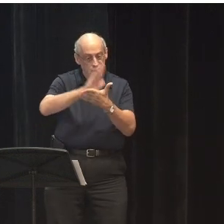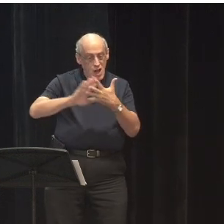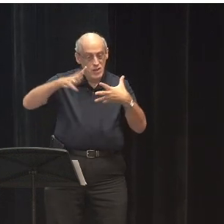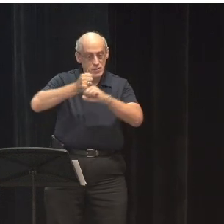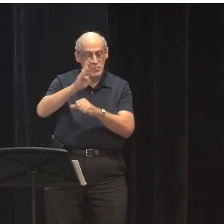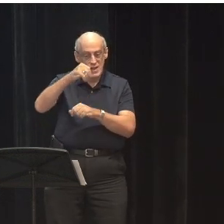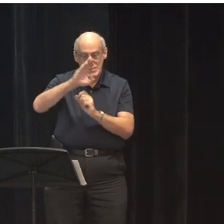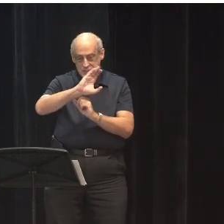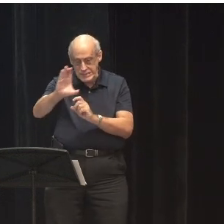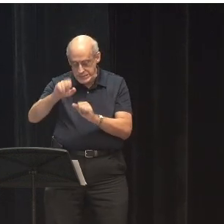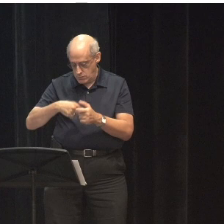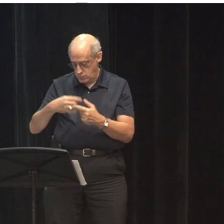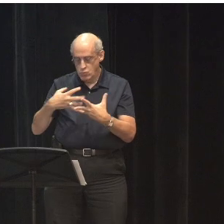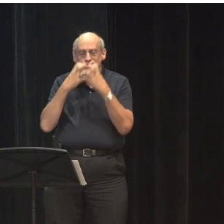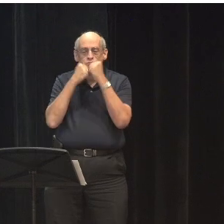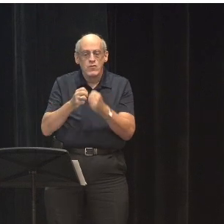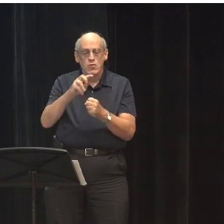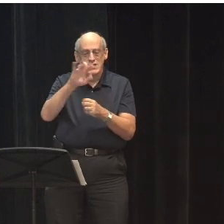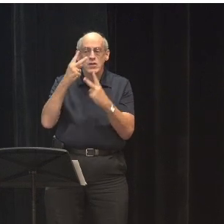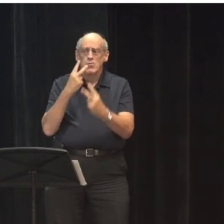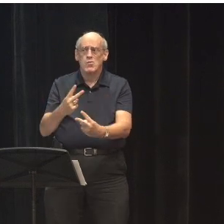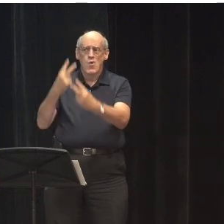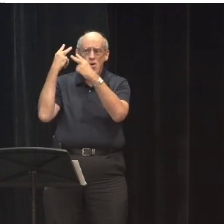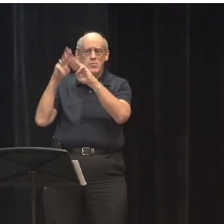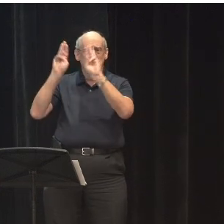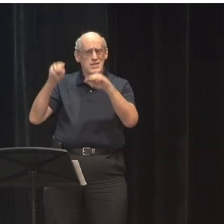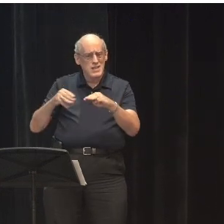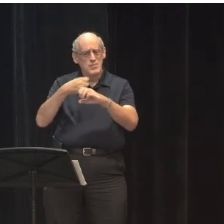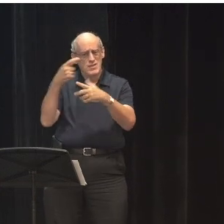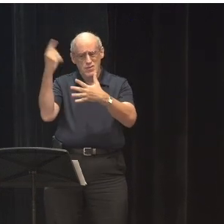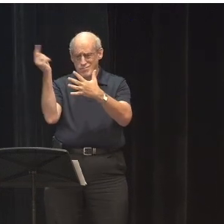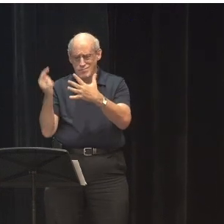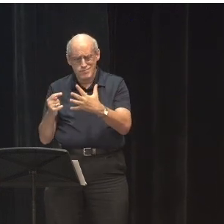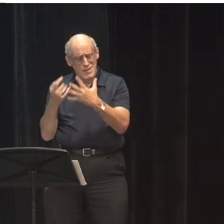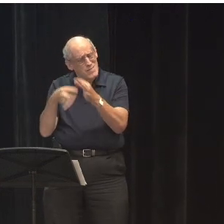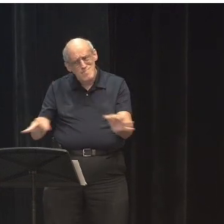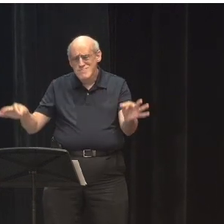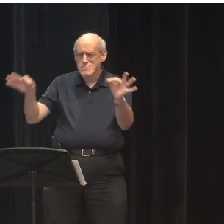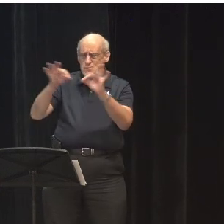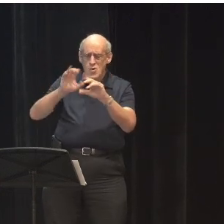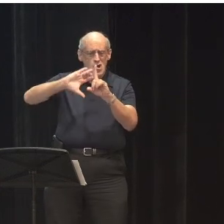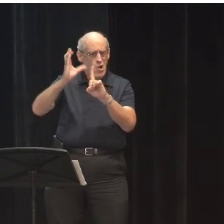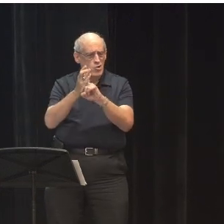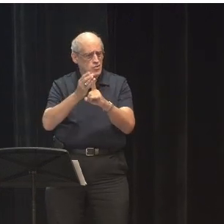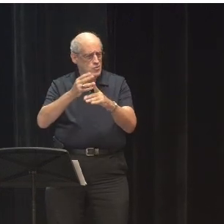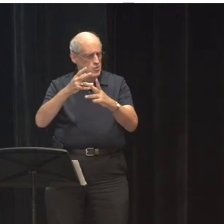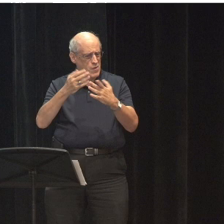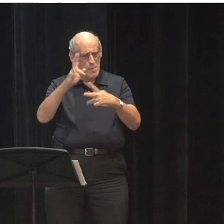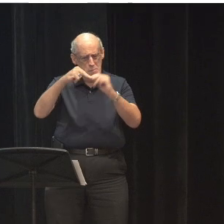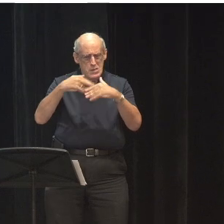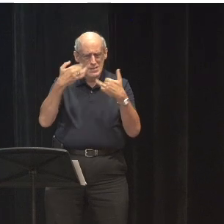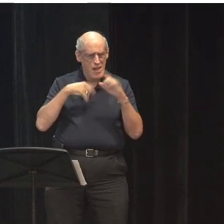Heritage, the World Trade Center Memorial, and other vital and critical or important cultural institutions in Lower